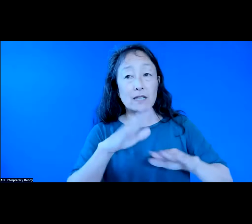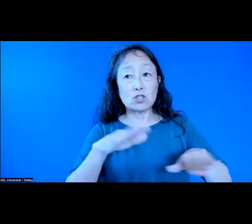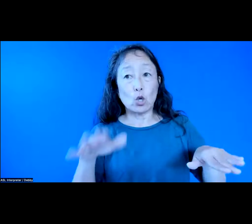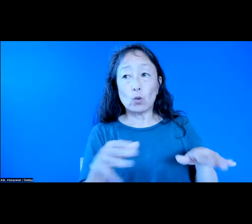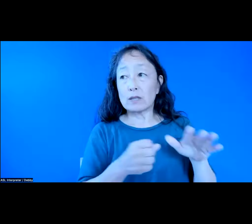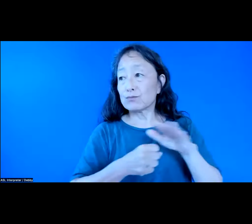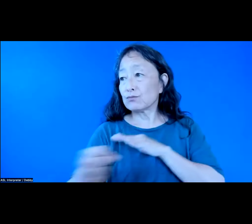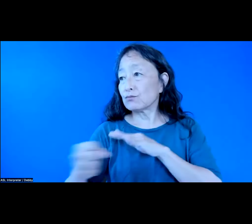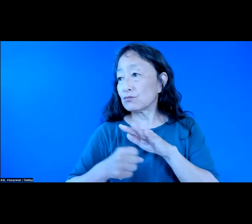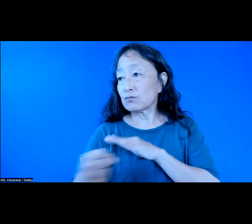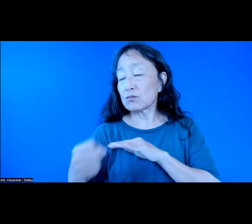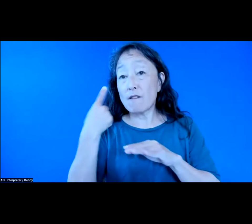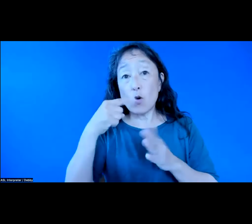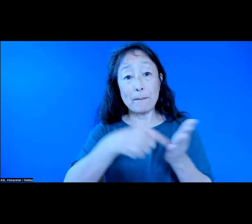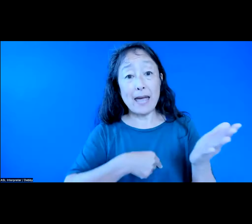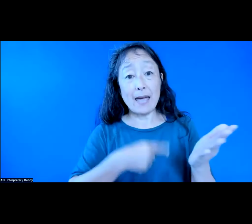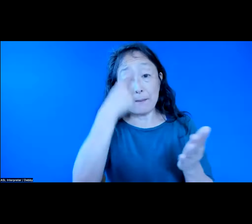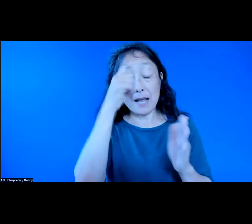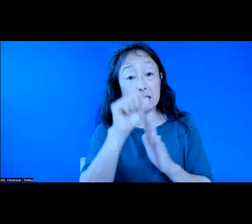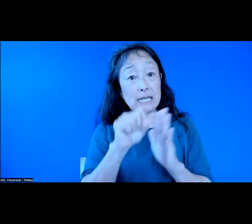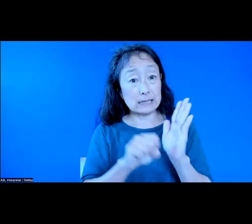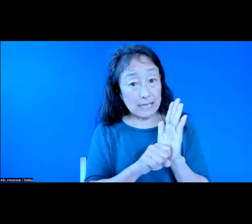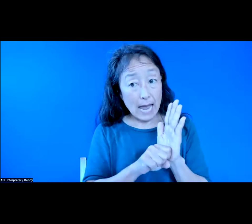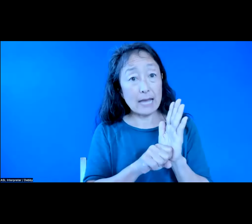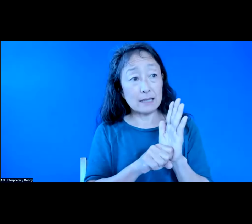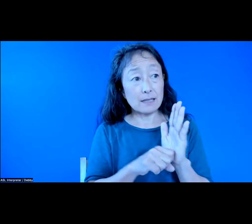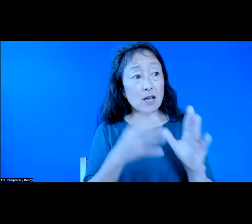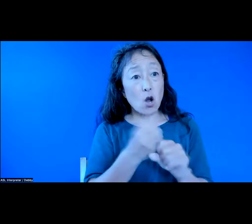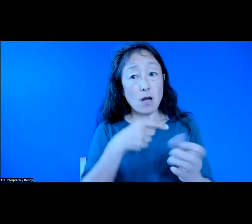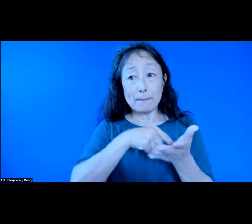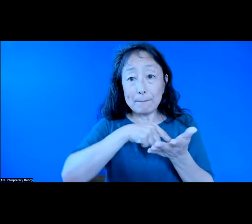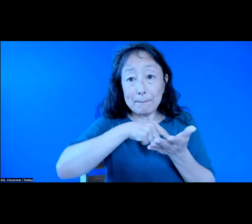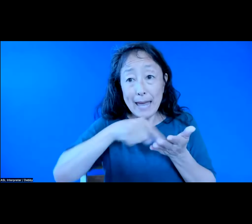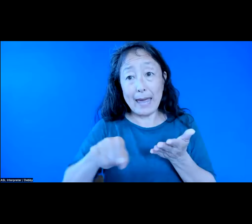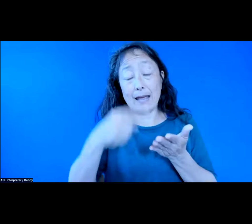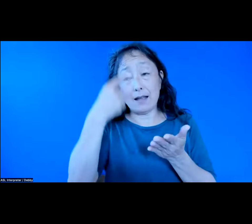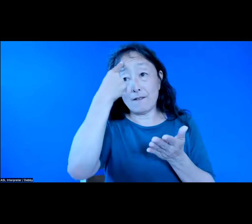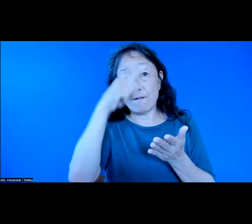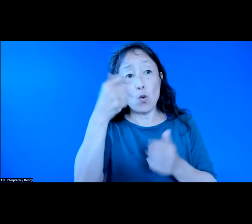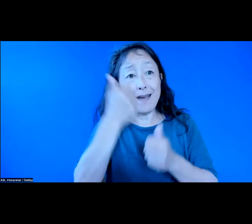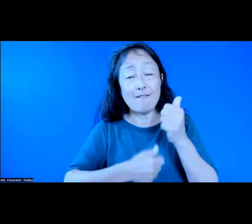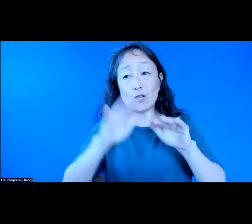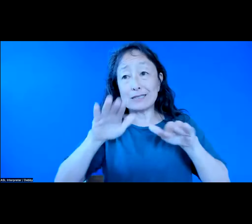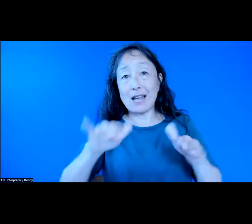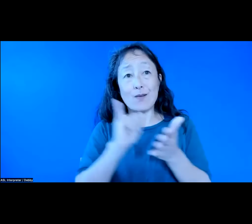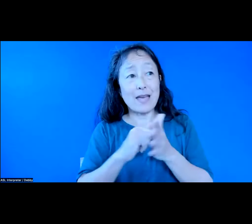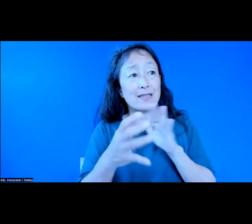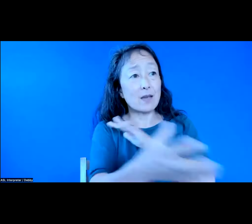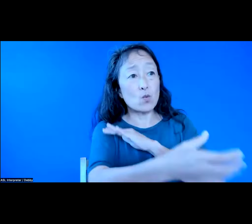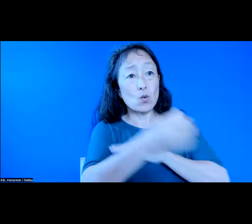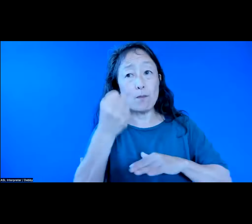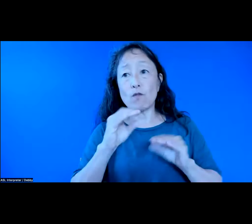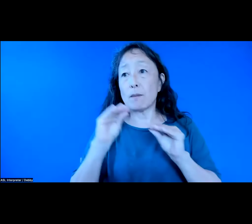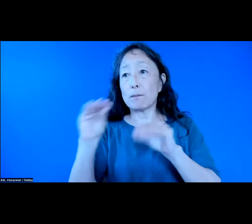got funded for every child that was removed and put into foster care. It was a money racket, which is human trafficking. Yeah.